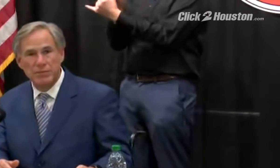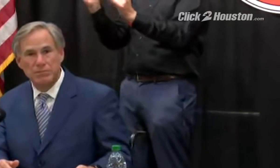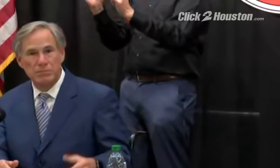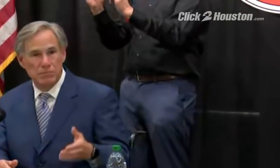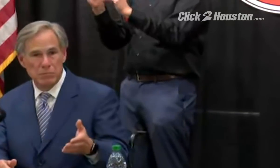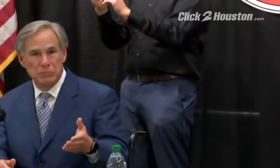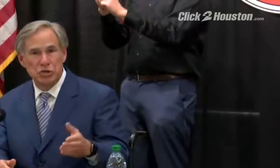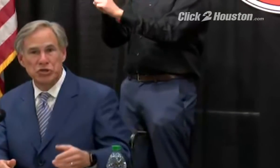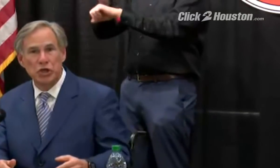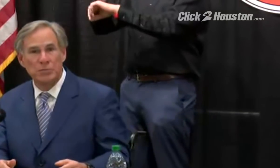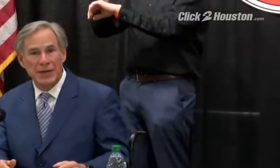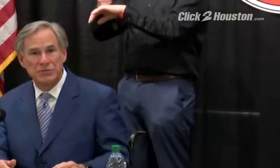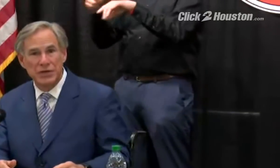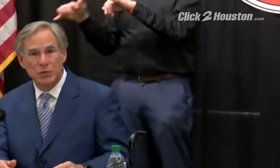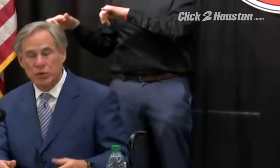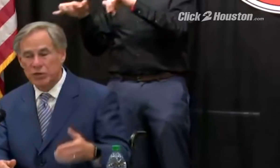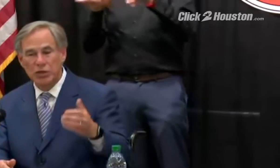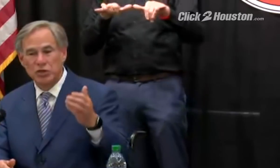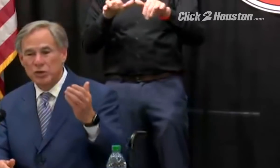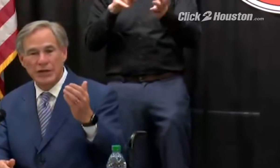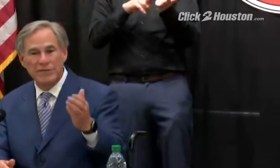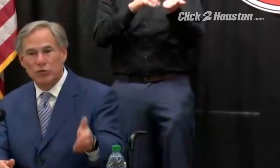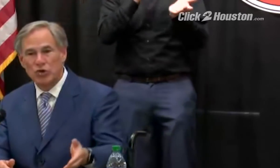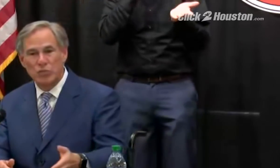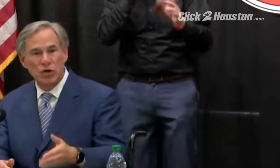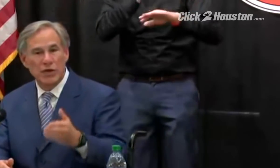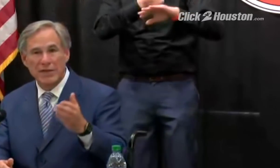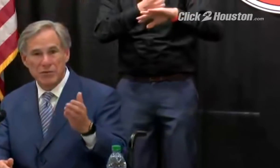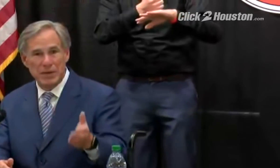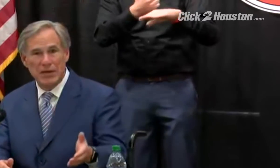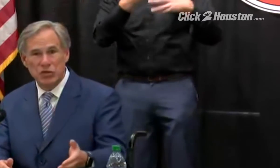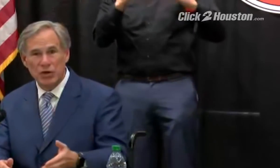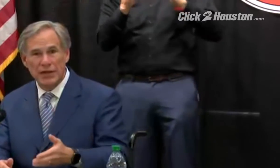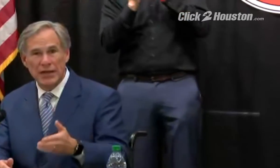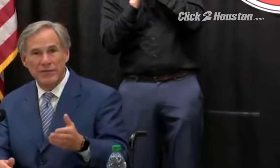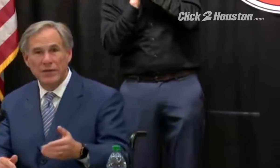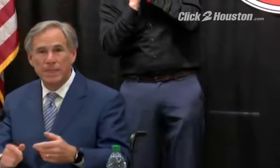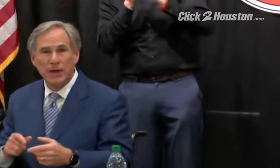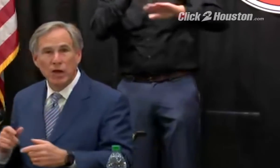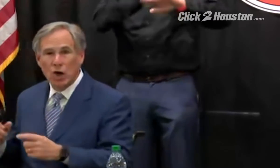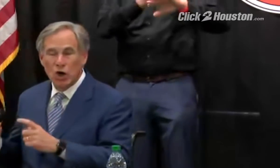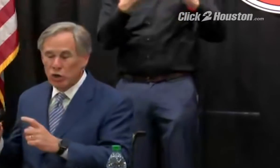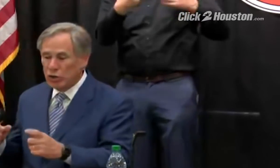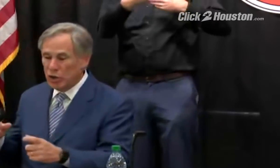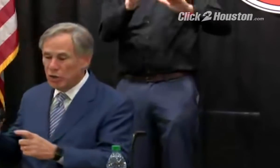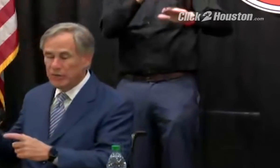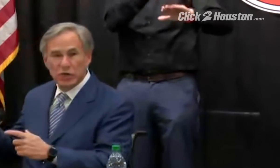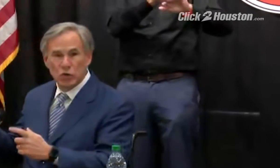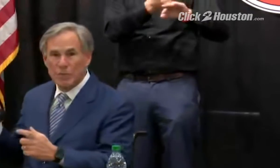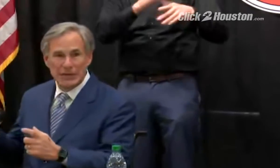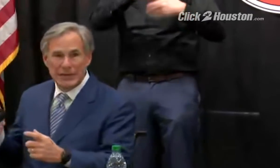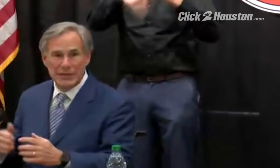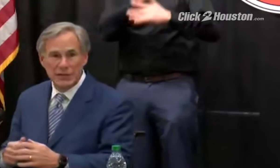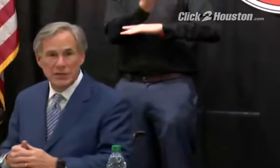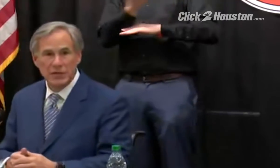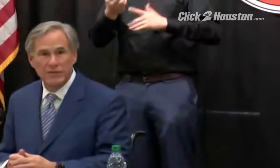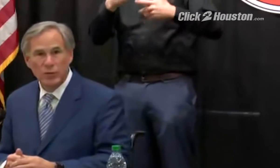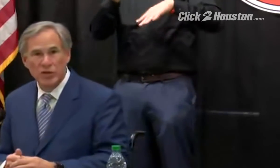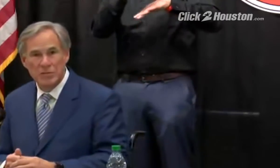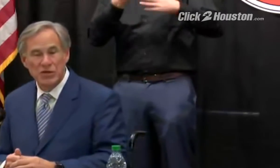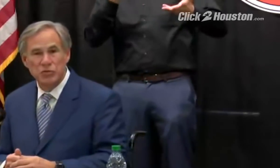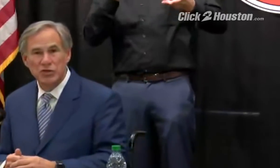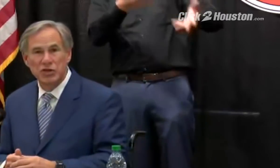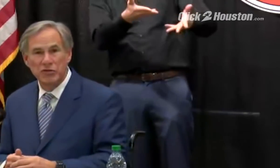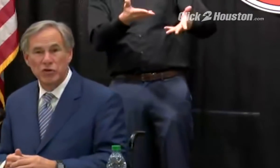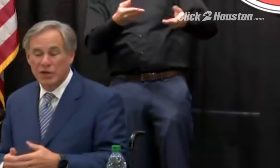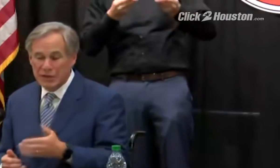have a nursing home type setting where you already have the room, you already have the bed, you already have all of the equipment needed for